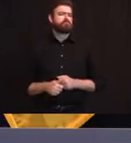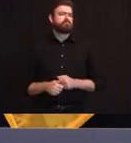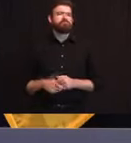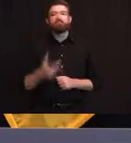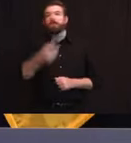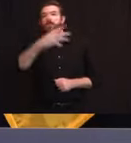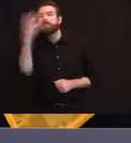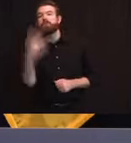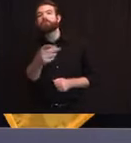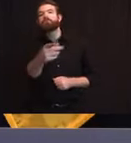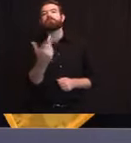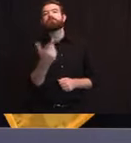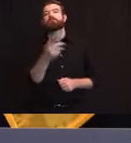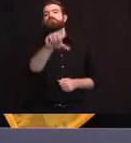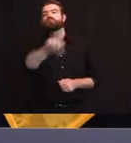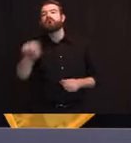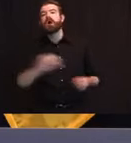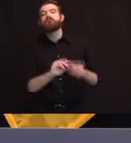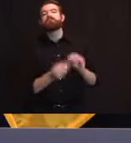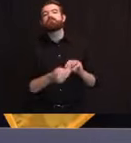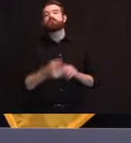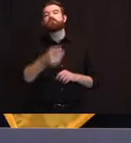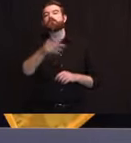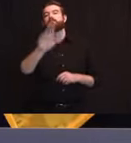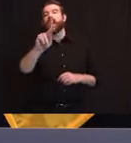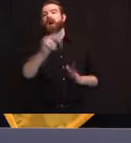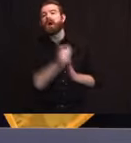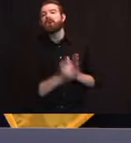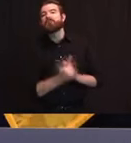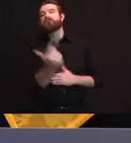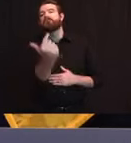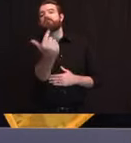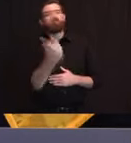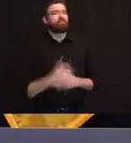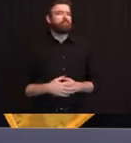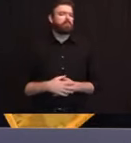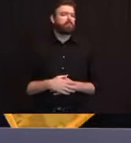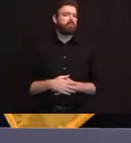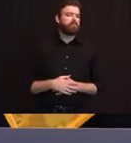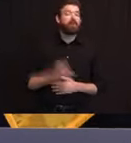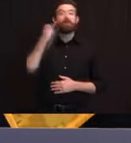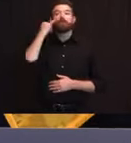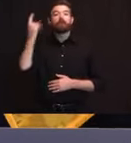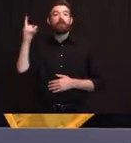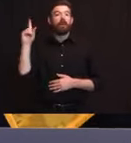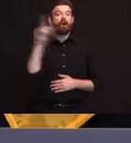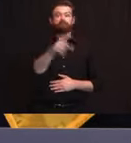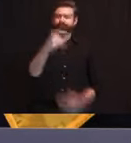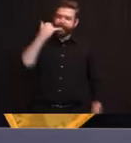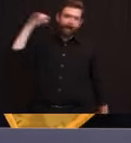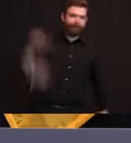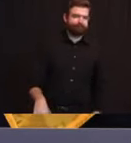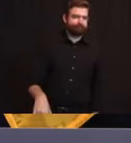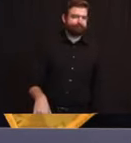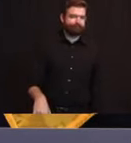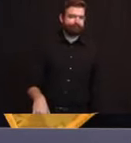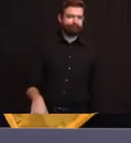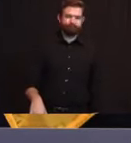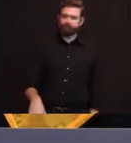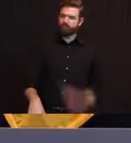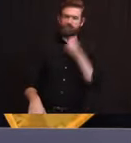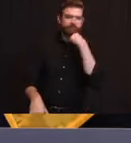security number, bank accounts, none of that. And if someone does ask you that, hang the phone up. If any of that comes up, literally hang the phone